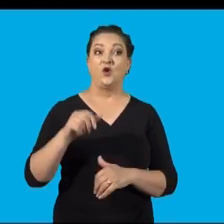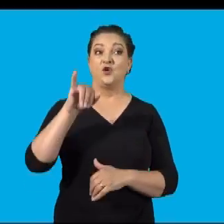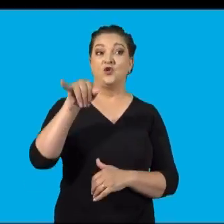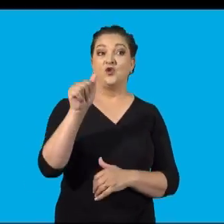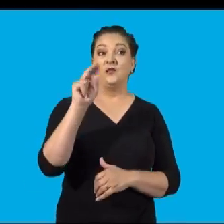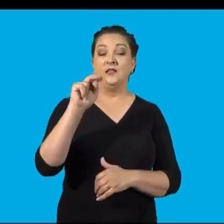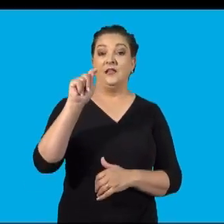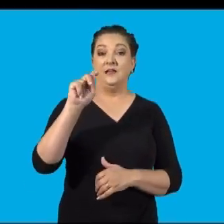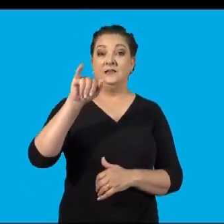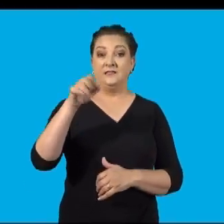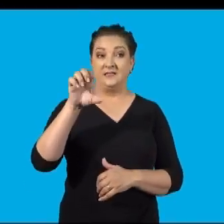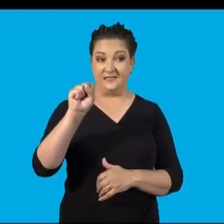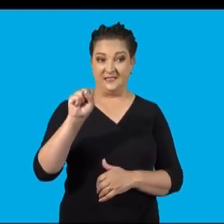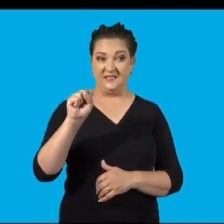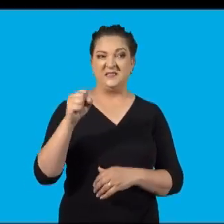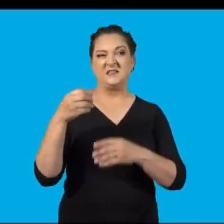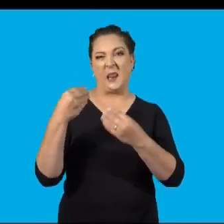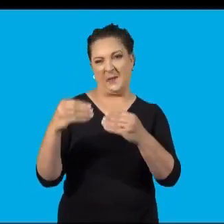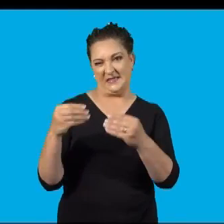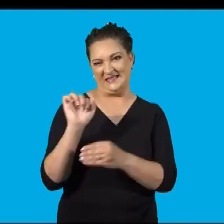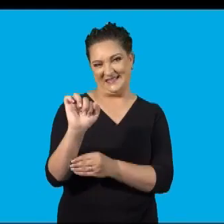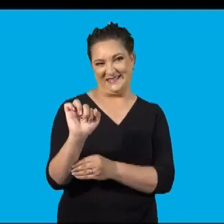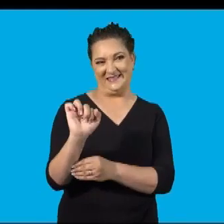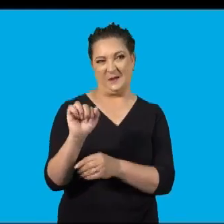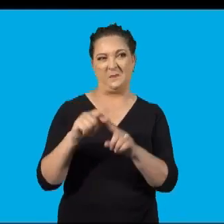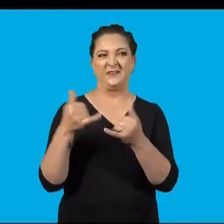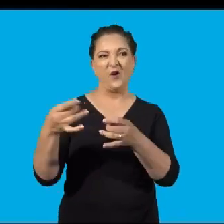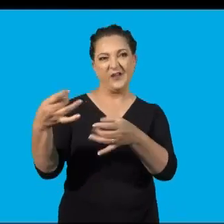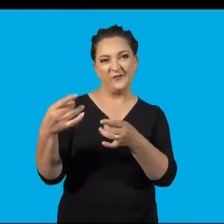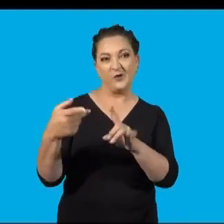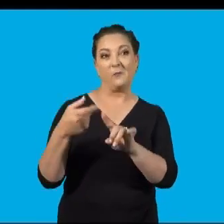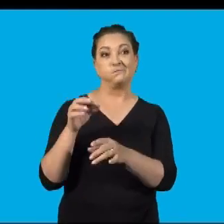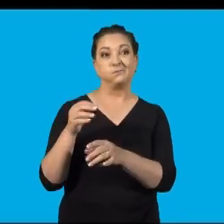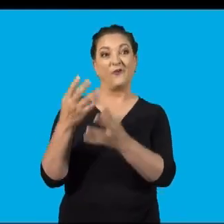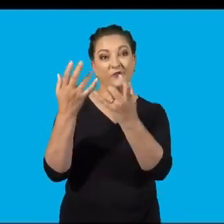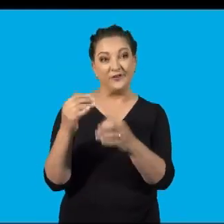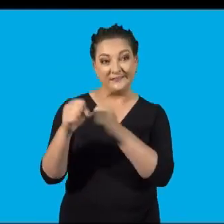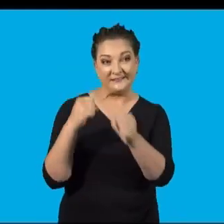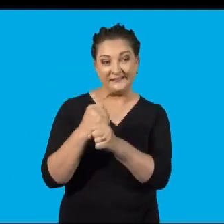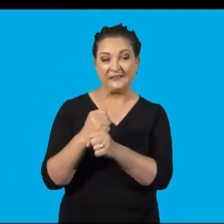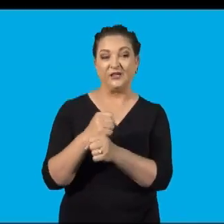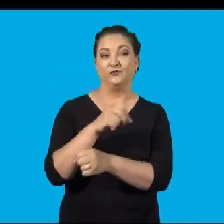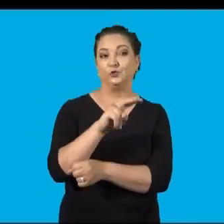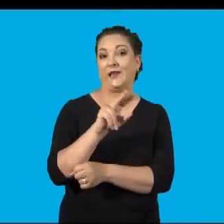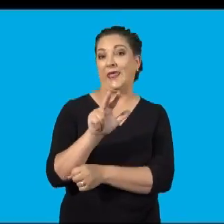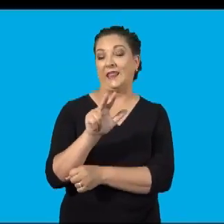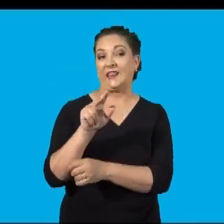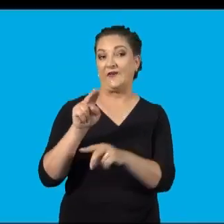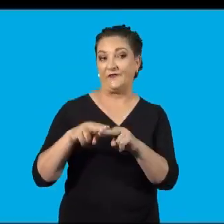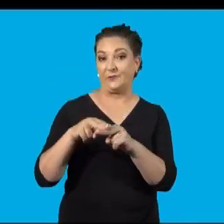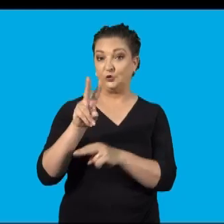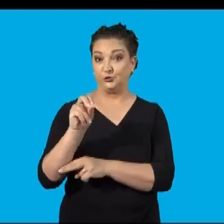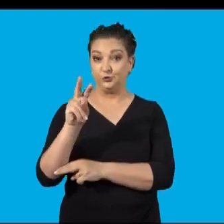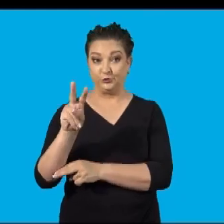The information relates to the financial year ended 28 February 2022. Required, we're going to calculate